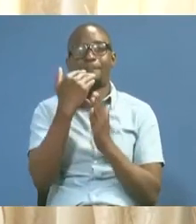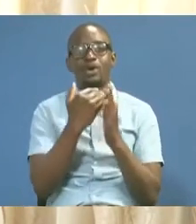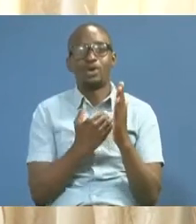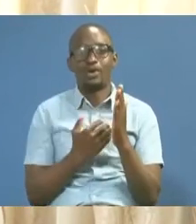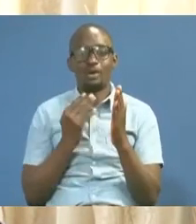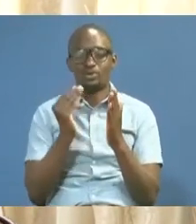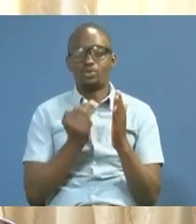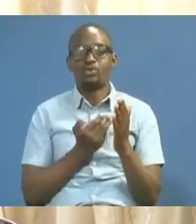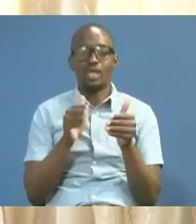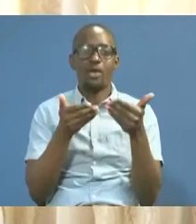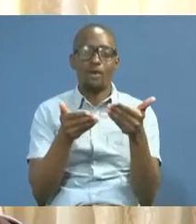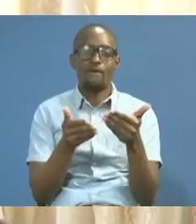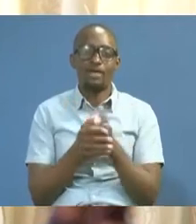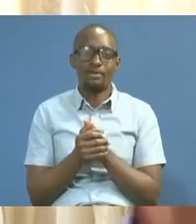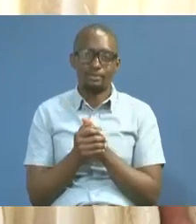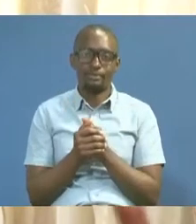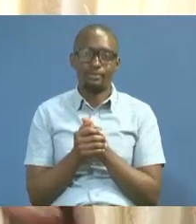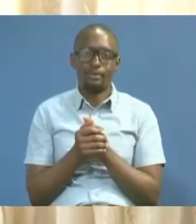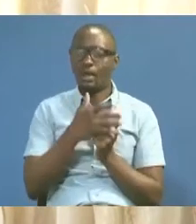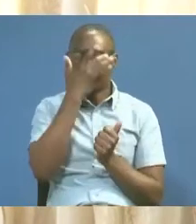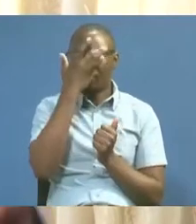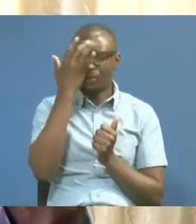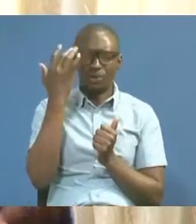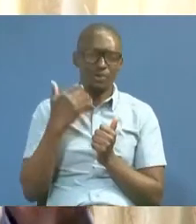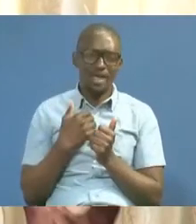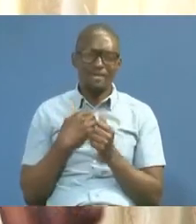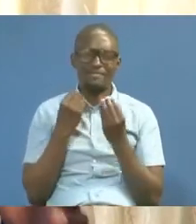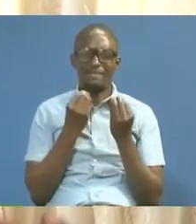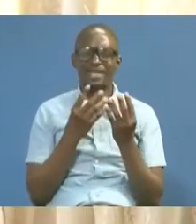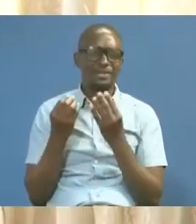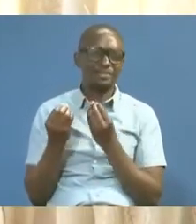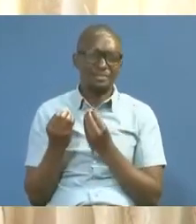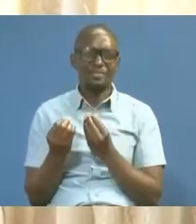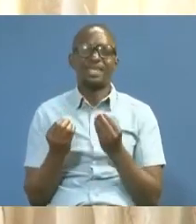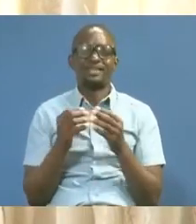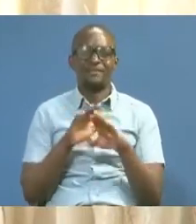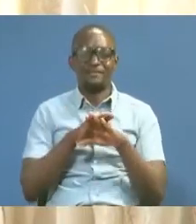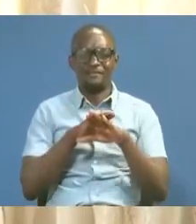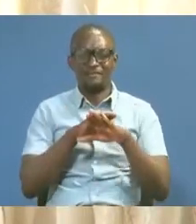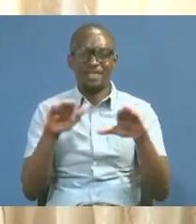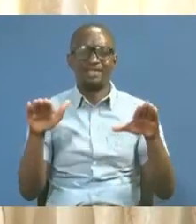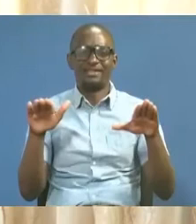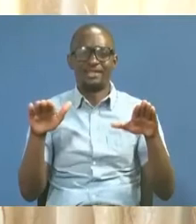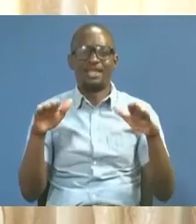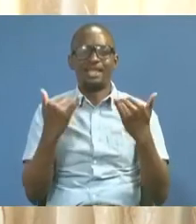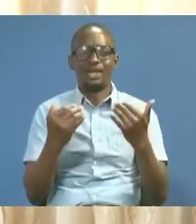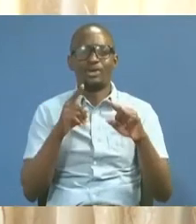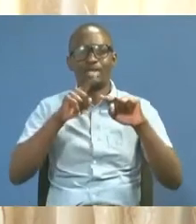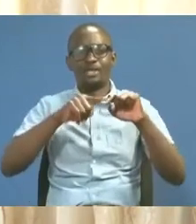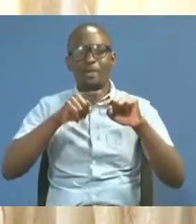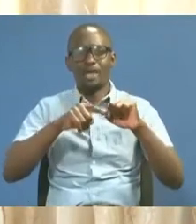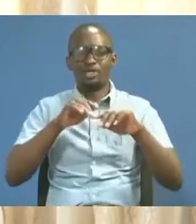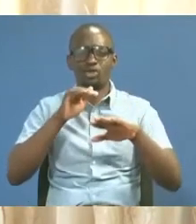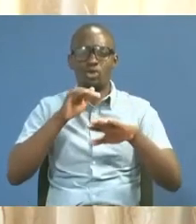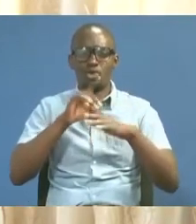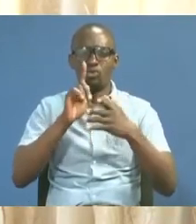offer, since there are that many and they touch on various fields, then it all depends on what you want to be